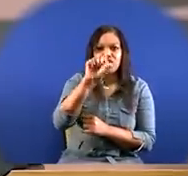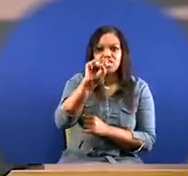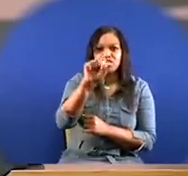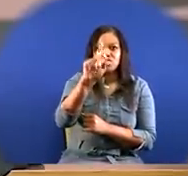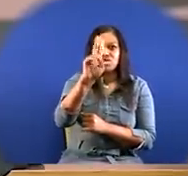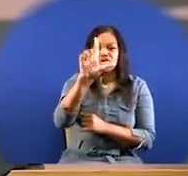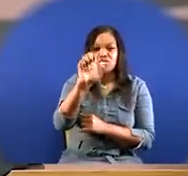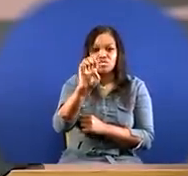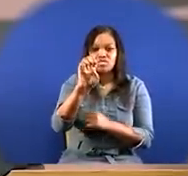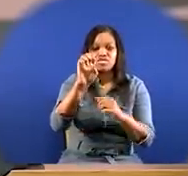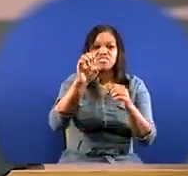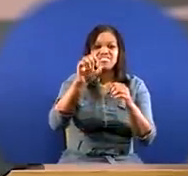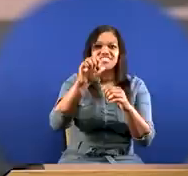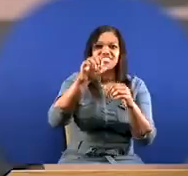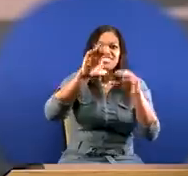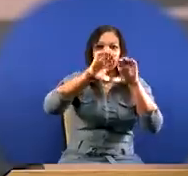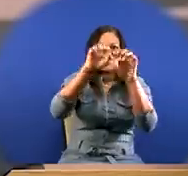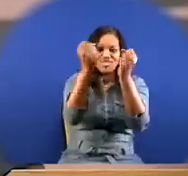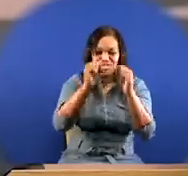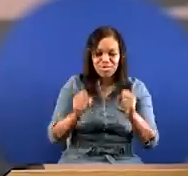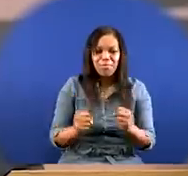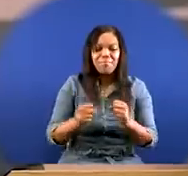and a blood-soaked cross